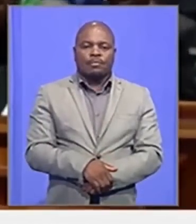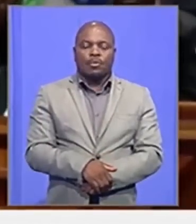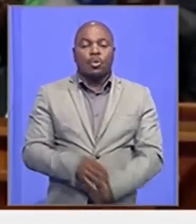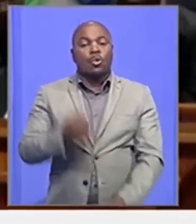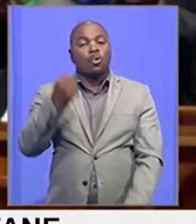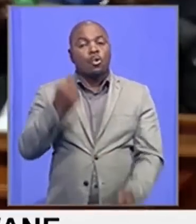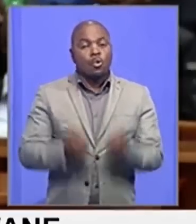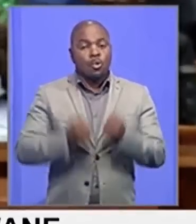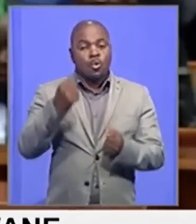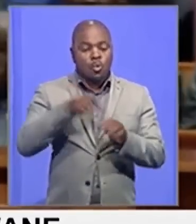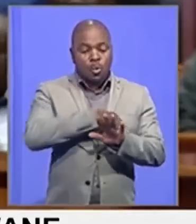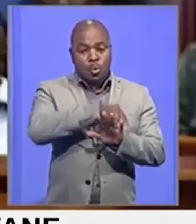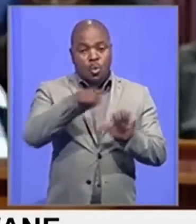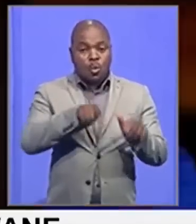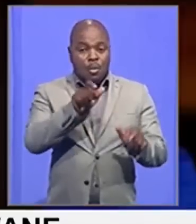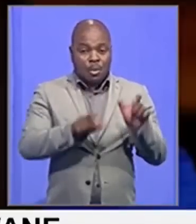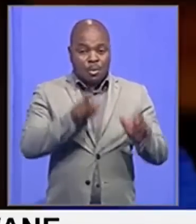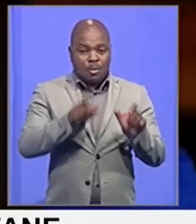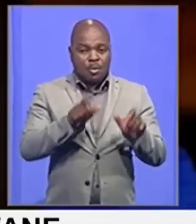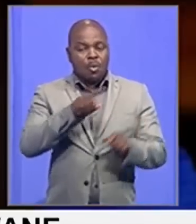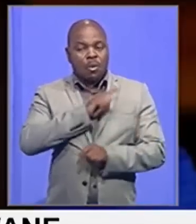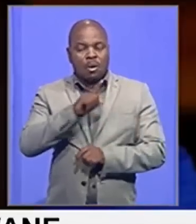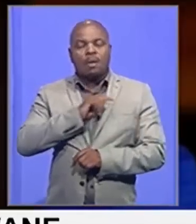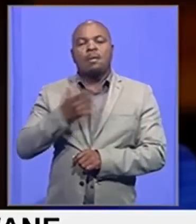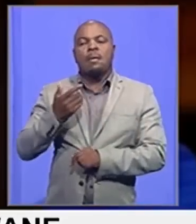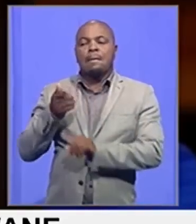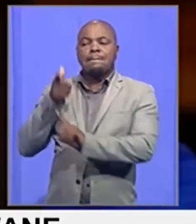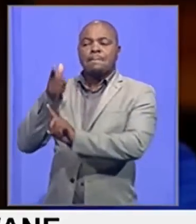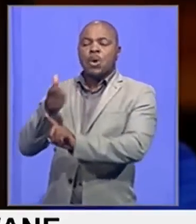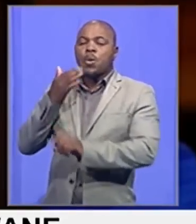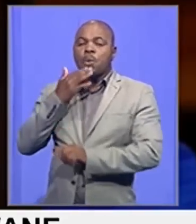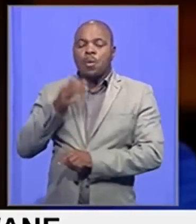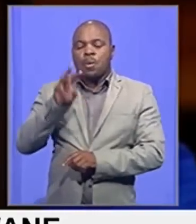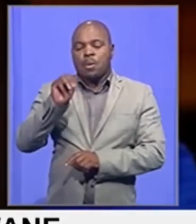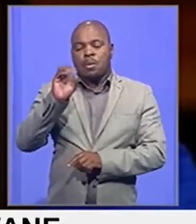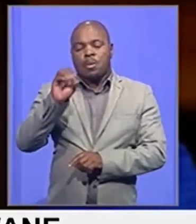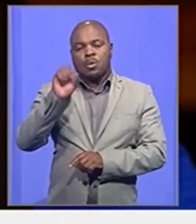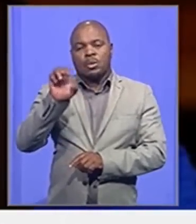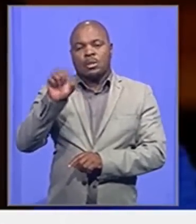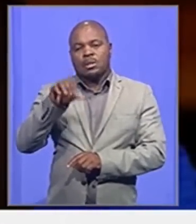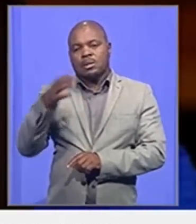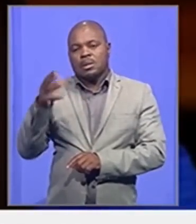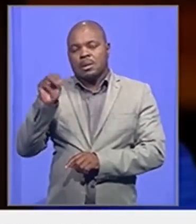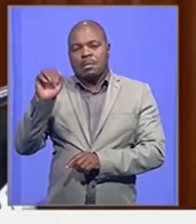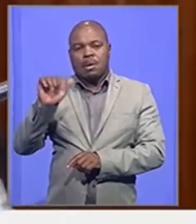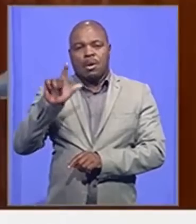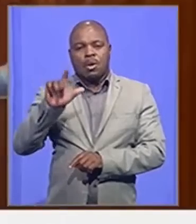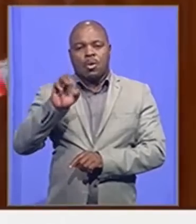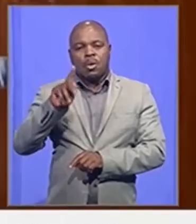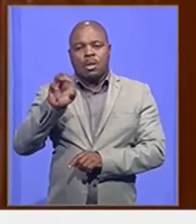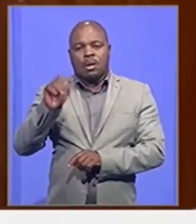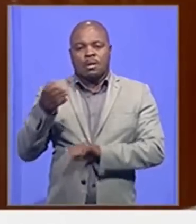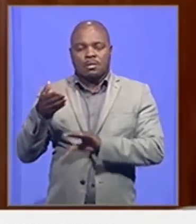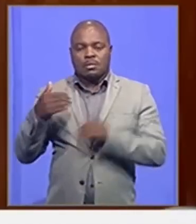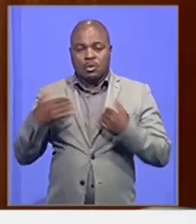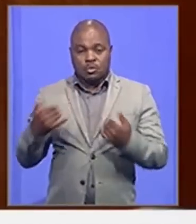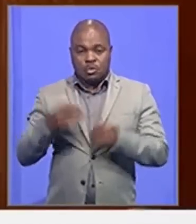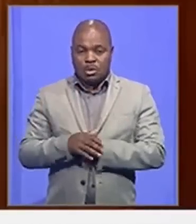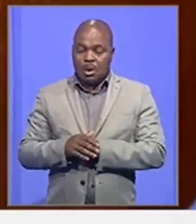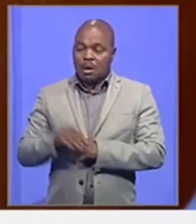Tsheko ya balatofatswa ba le batlhano mo polaong ya ga Moses Maluleke e simolotse gompieno. Morwae Maluleke e leng Tokoto